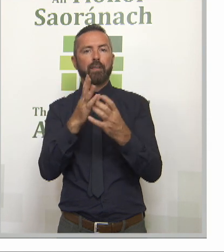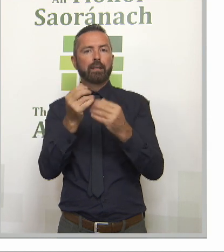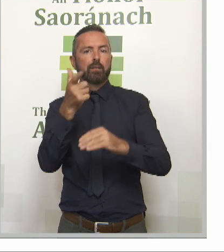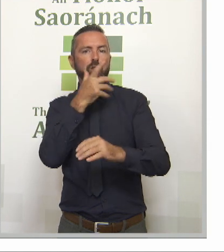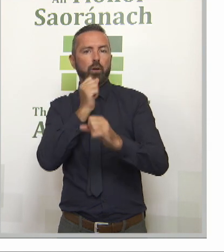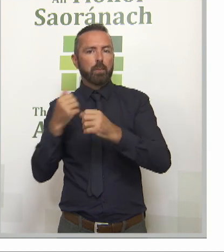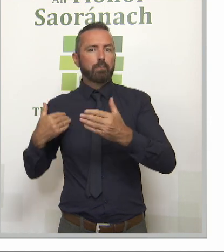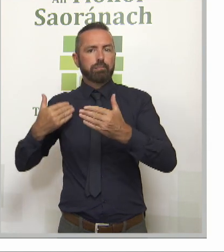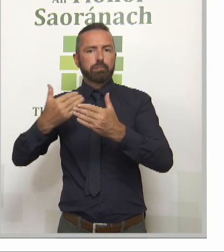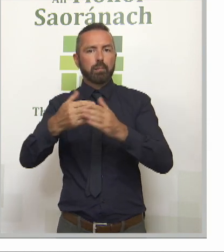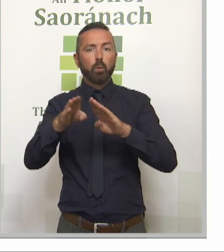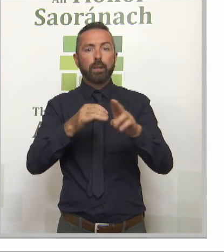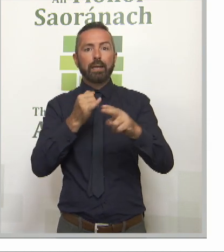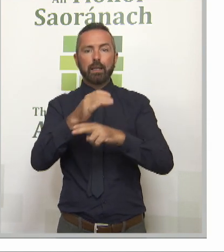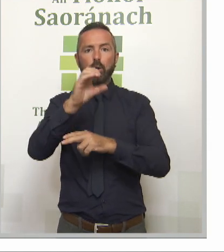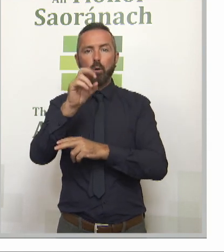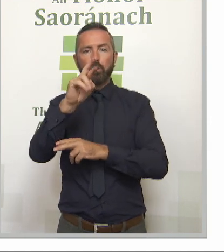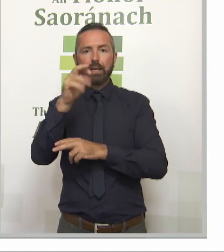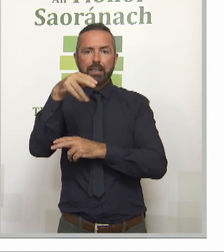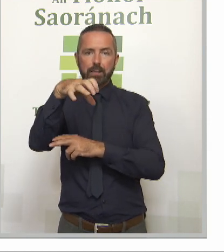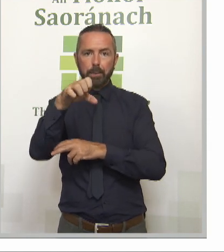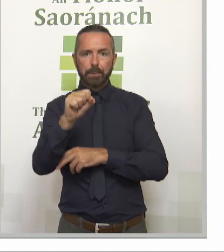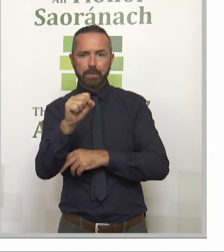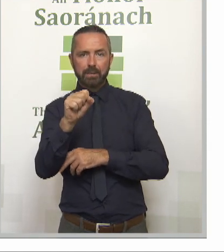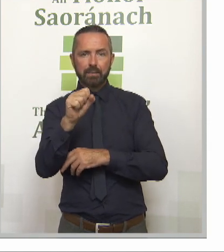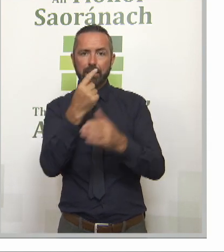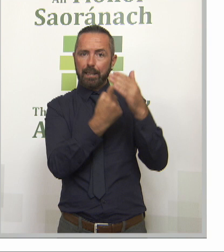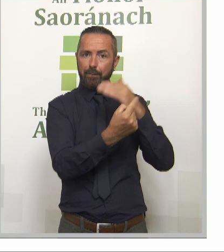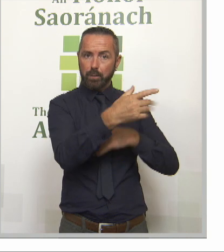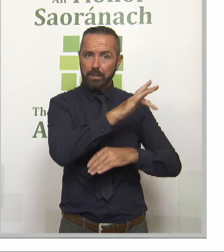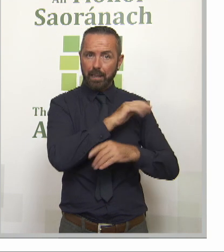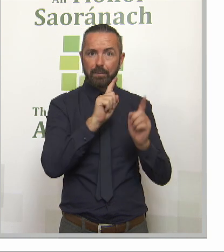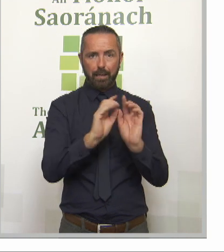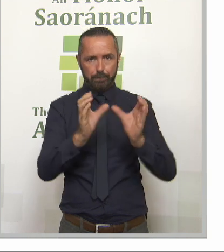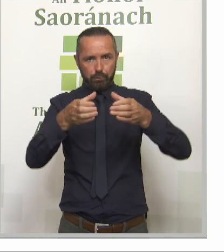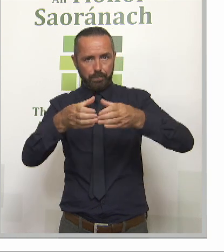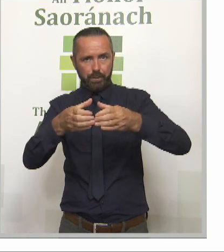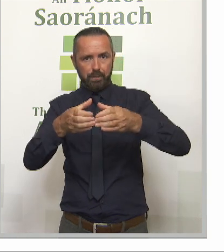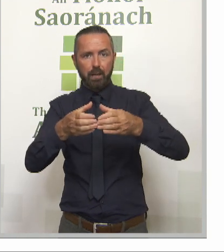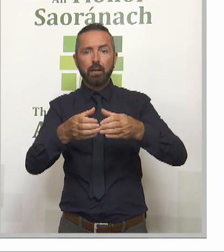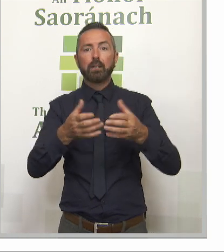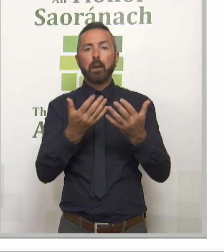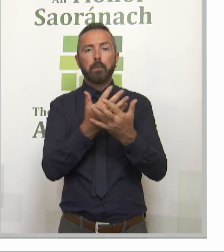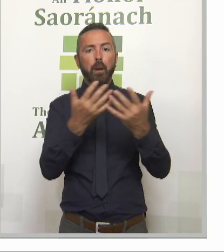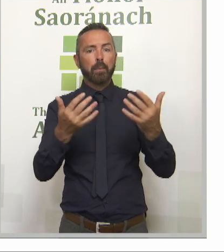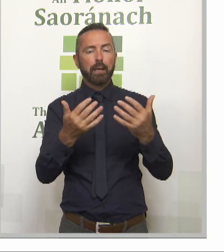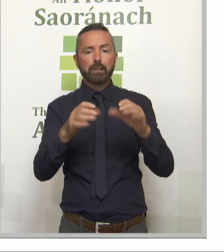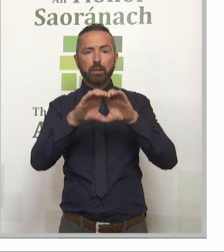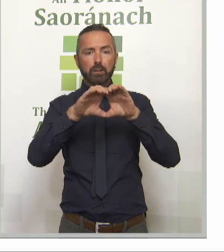within organisms, at the organism individuals themselves, at population, community, and ecosystem